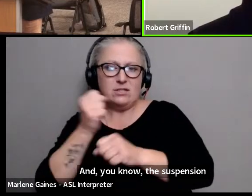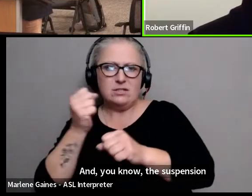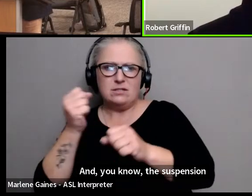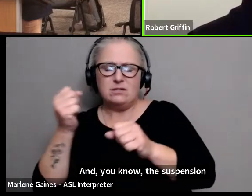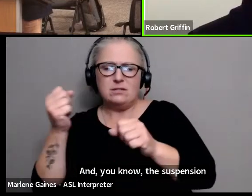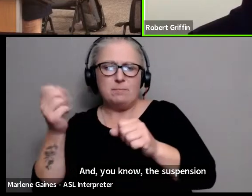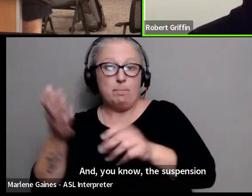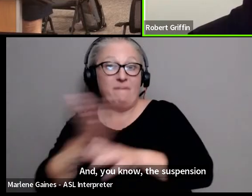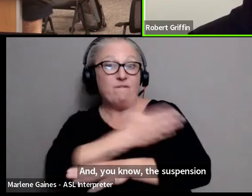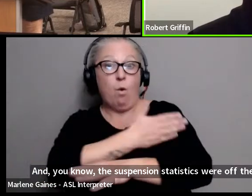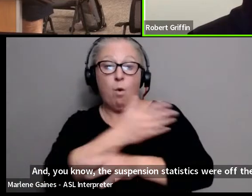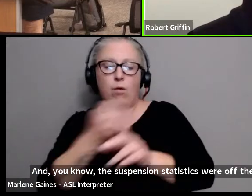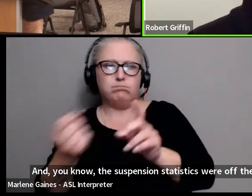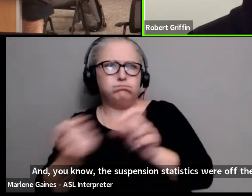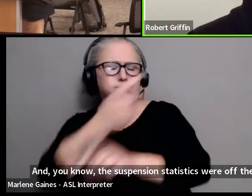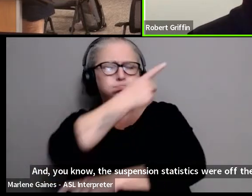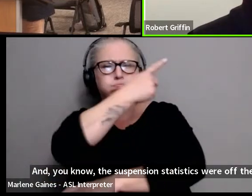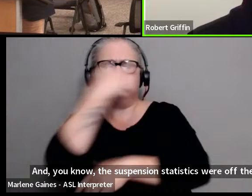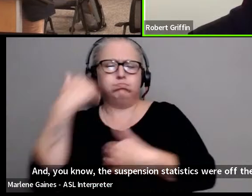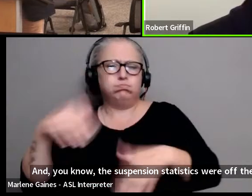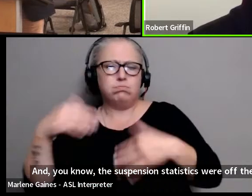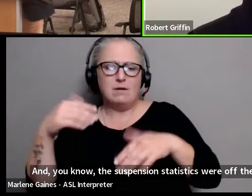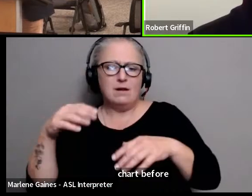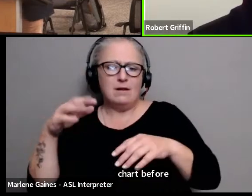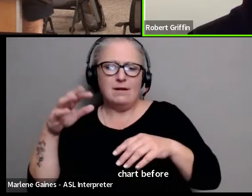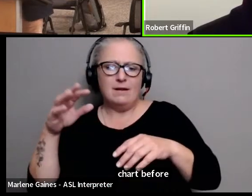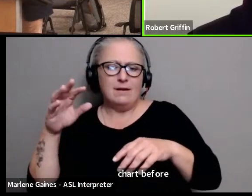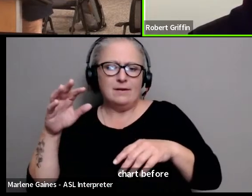chart before. And I mean, where